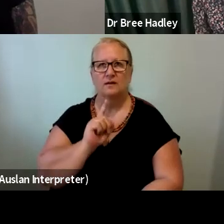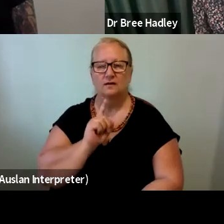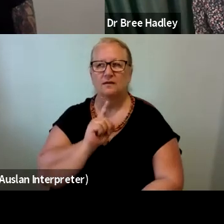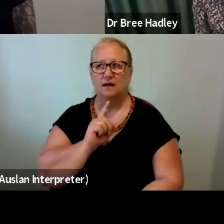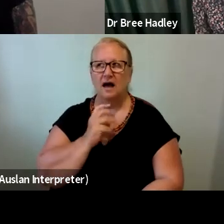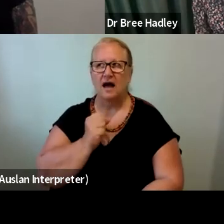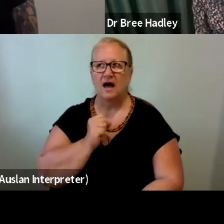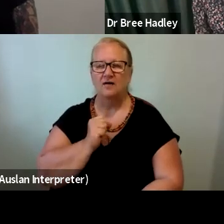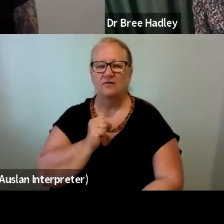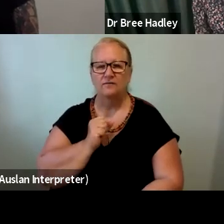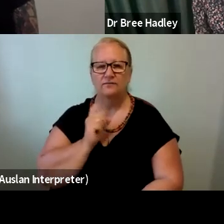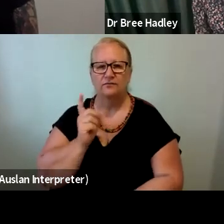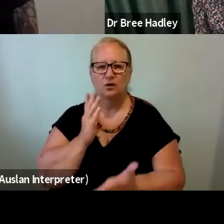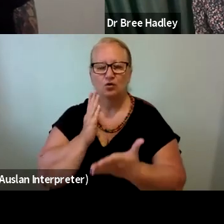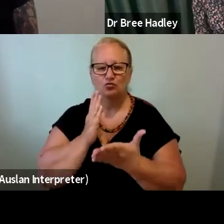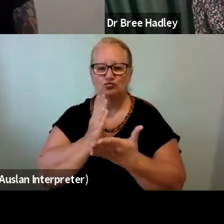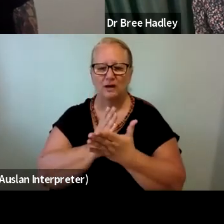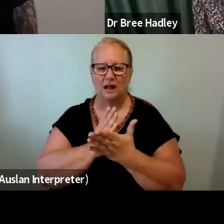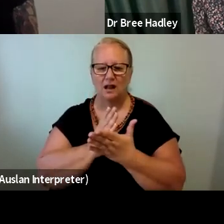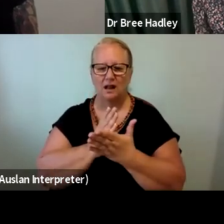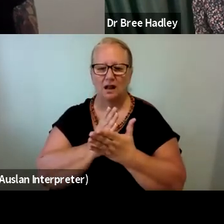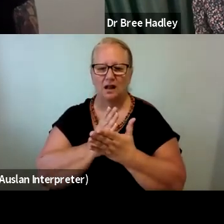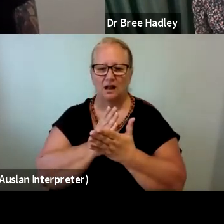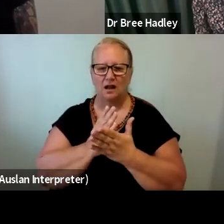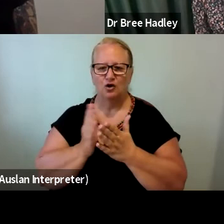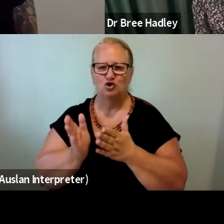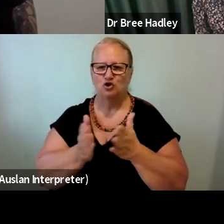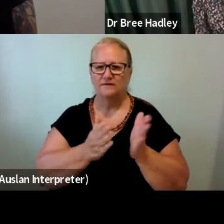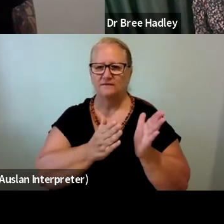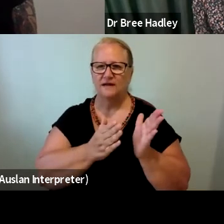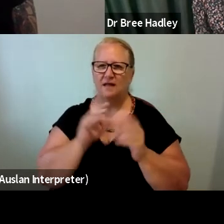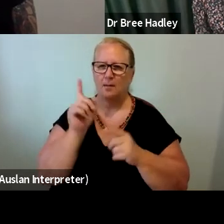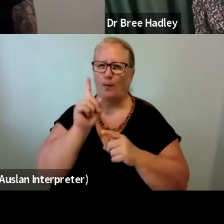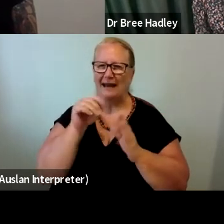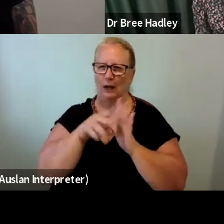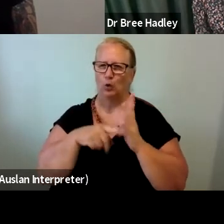There's a real kind of shift here at the moment, and there